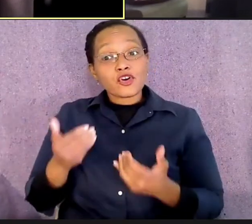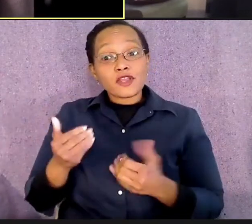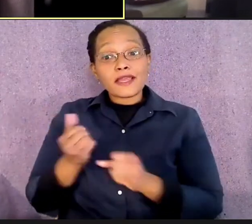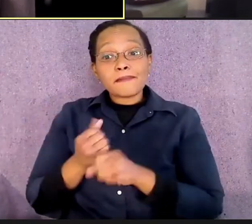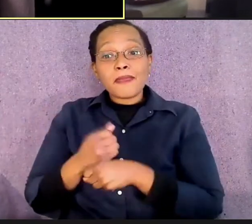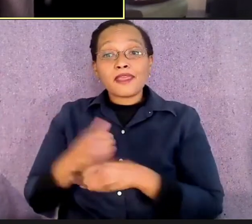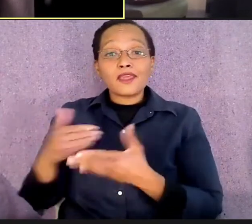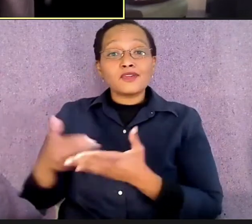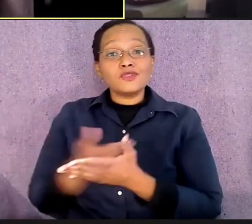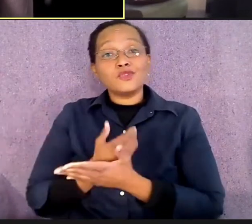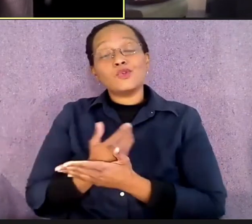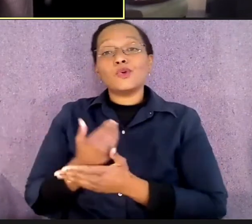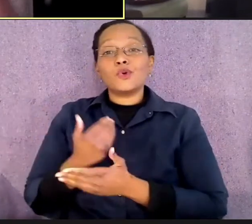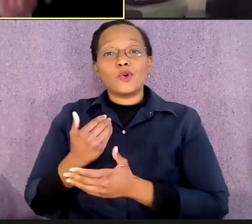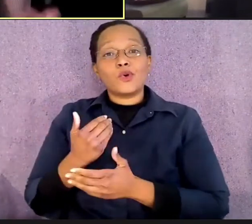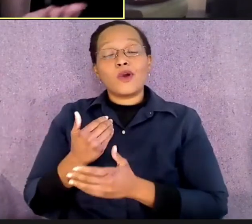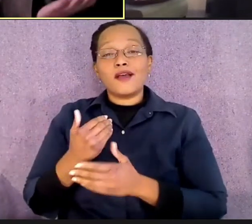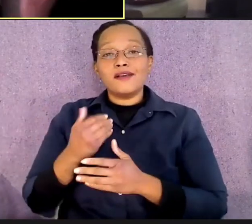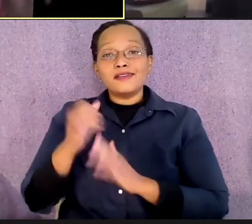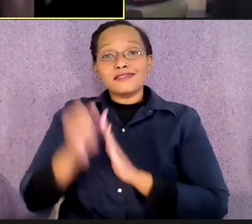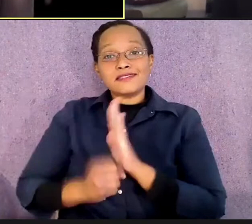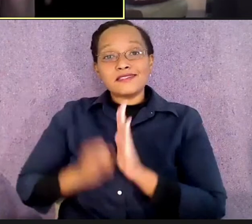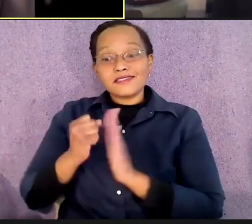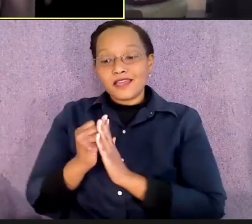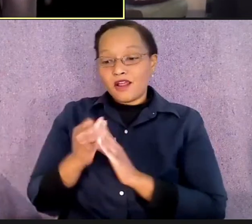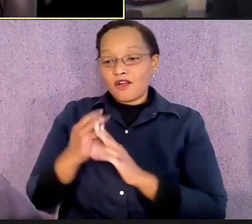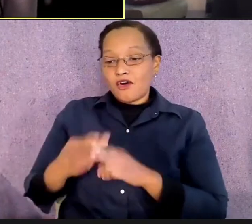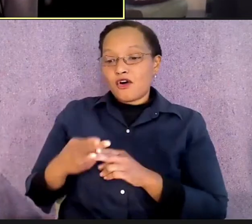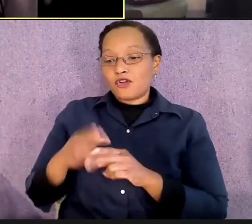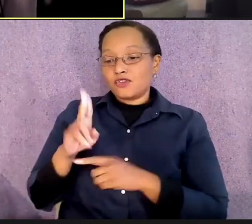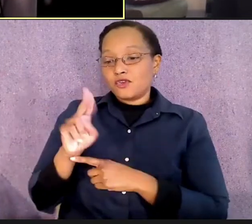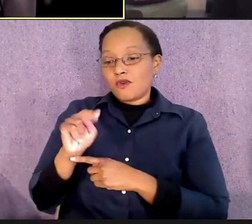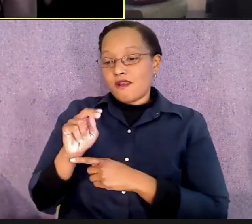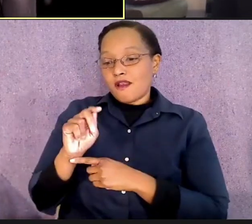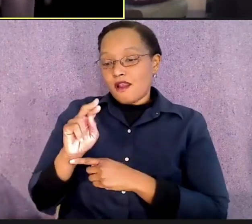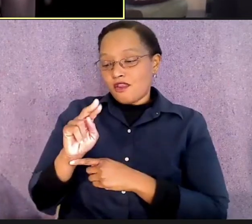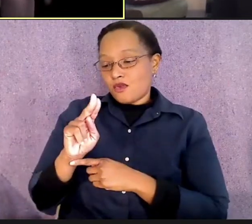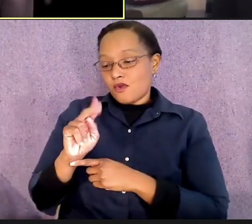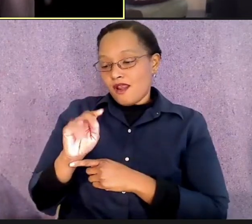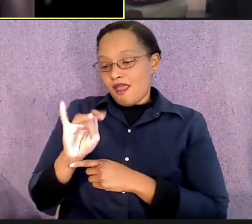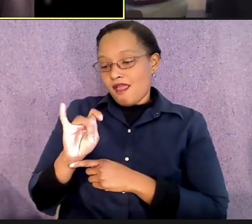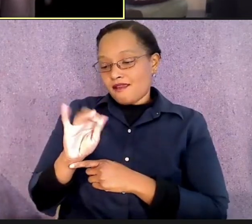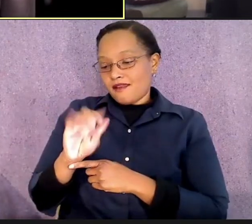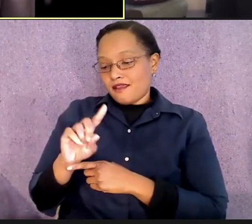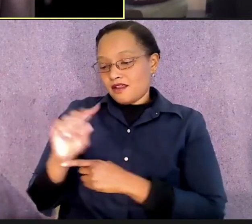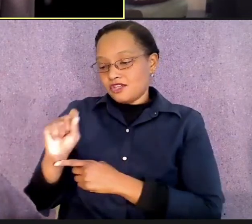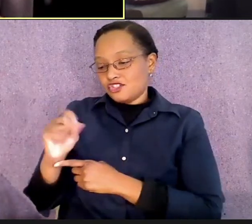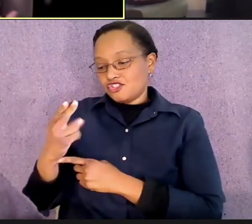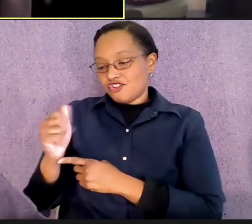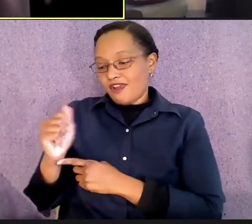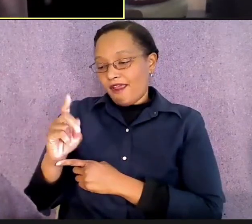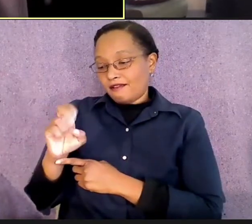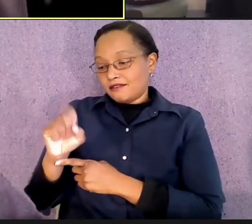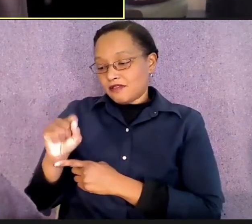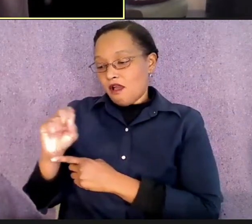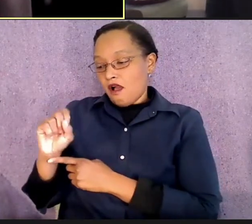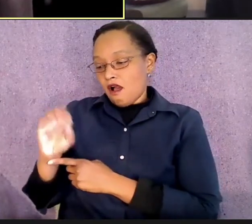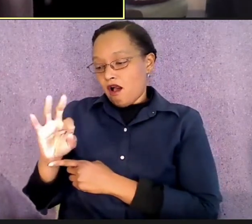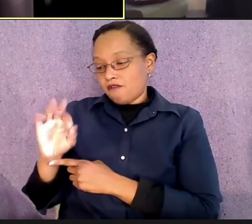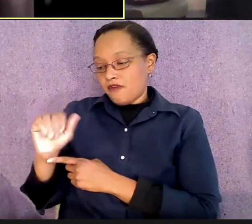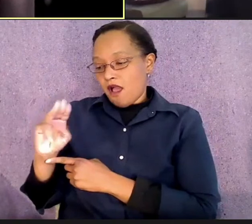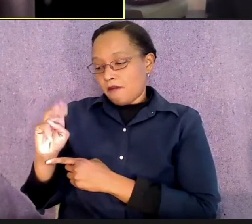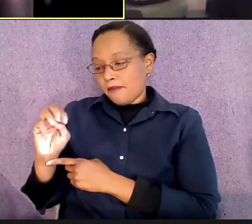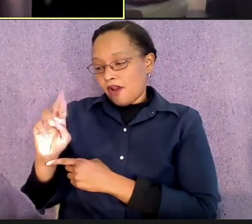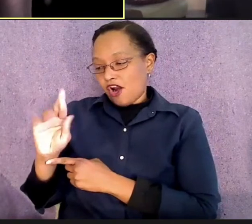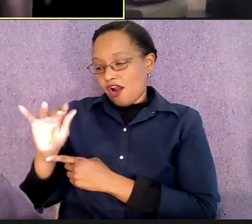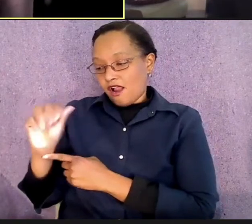United Shades of America, and your latest season is out now. And so I just want to know, what has that been like filming during the pandemic, and what